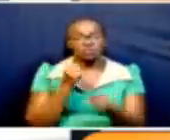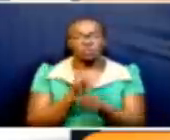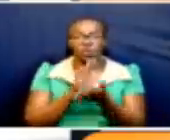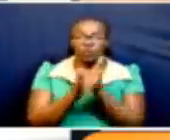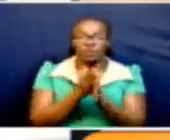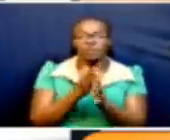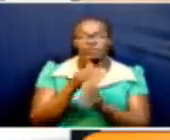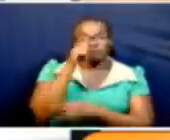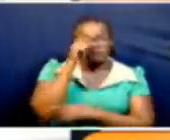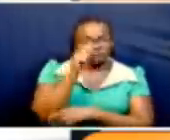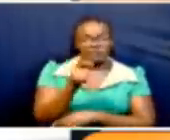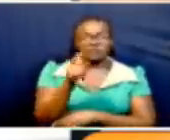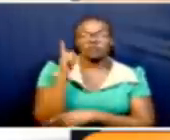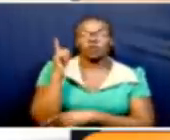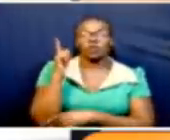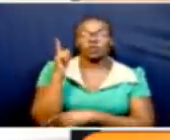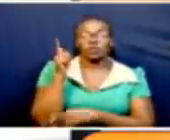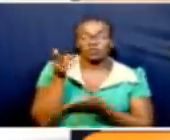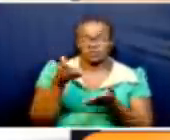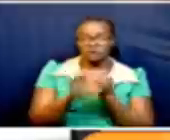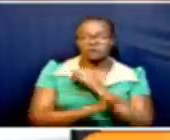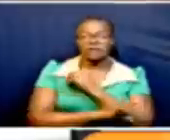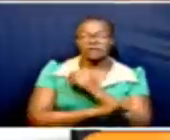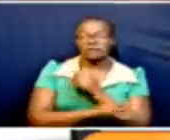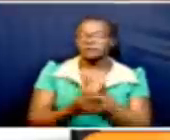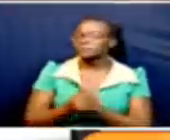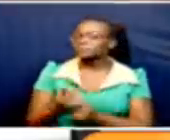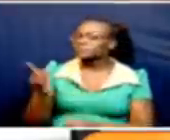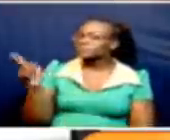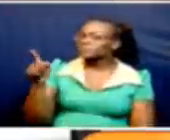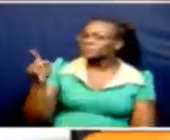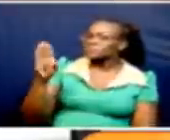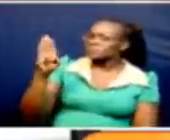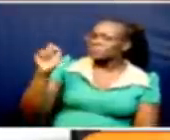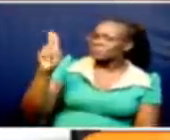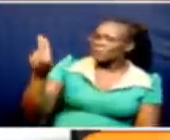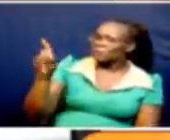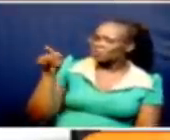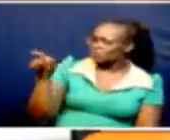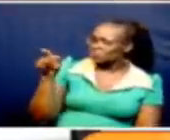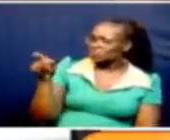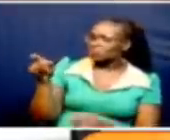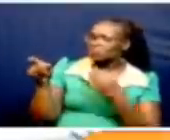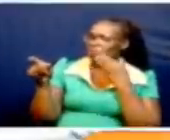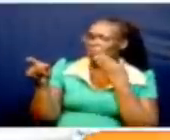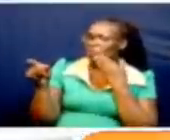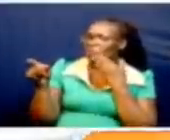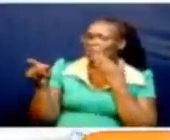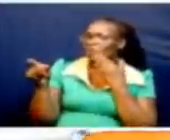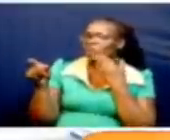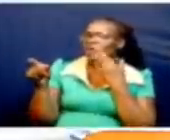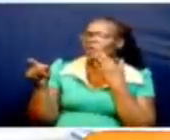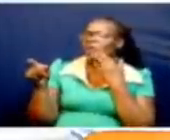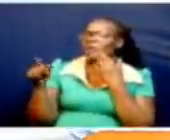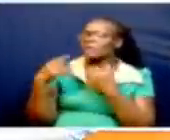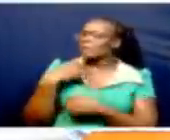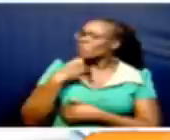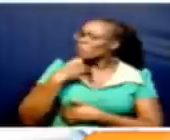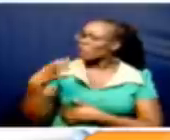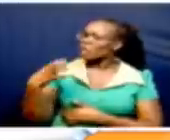the respect of law in this country. Babu, you've amassed a whole bunch of wealth, man. They say you're very